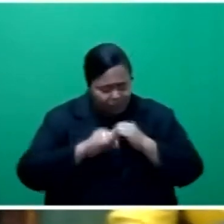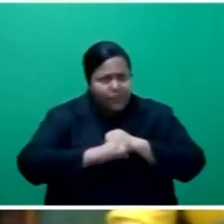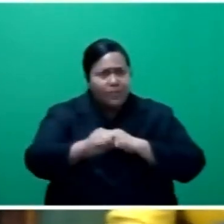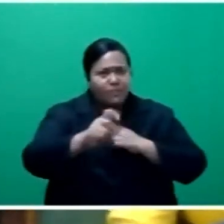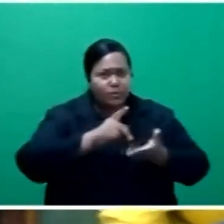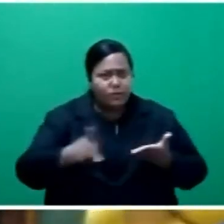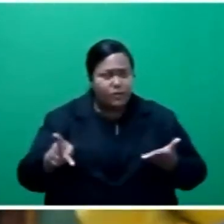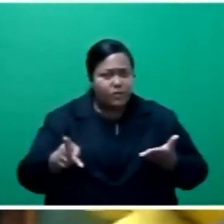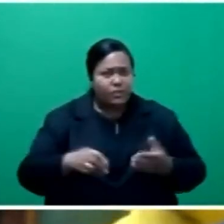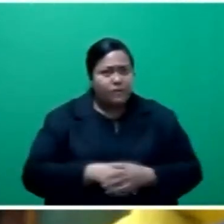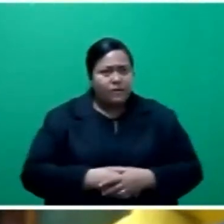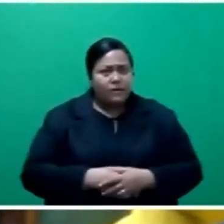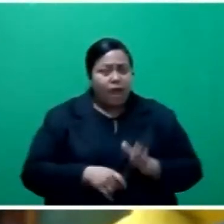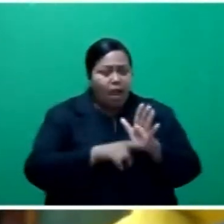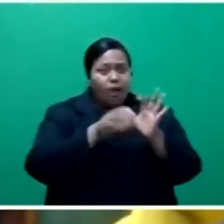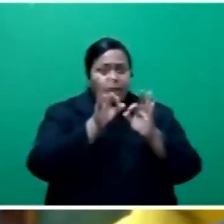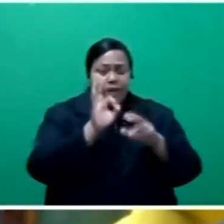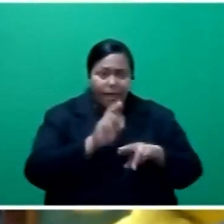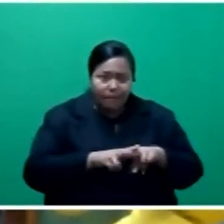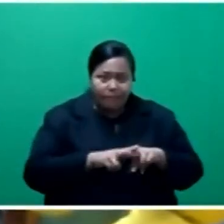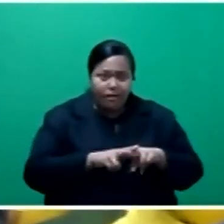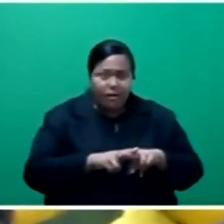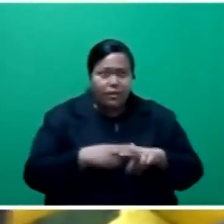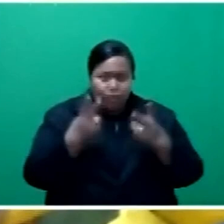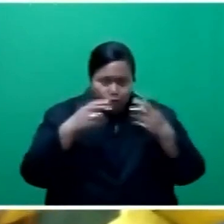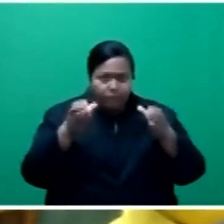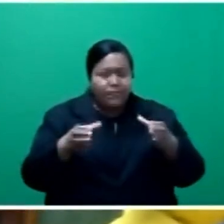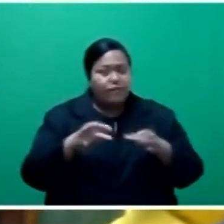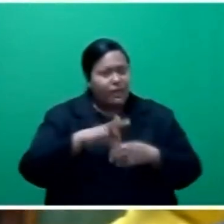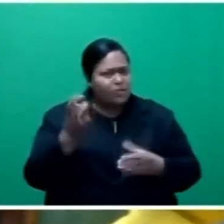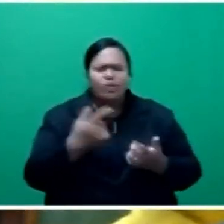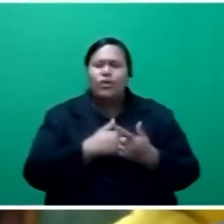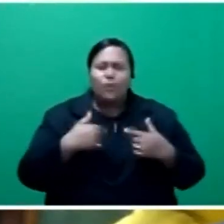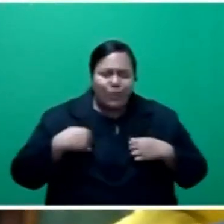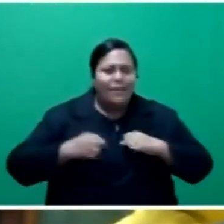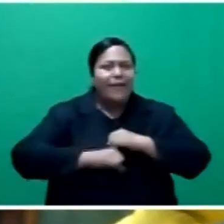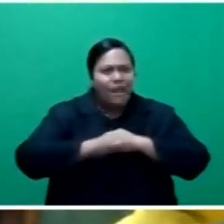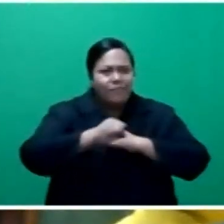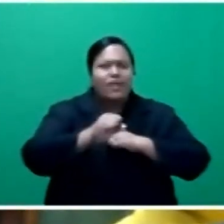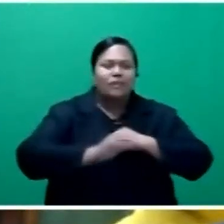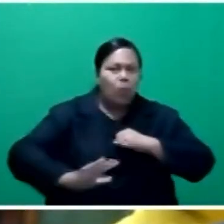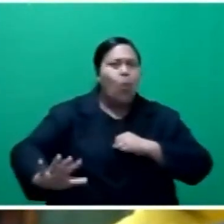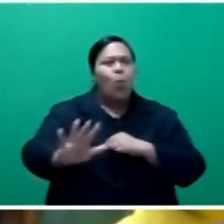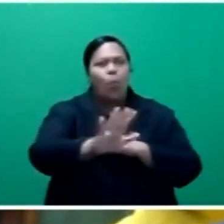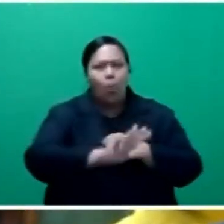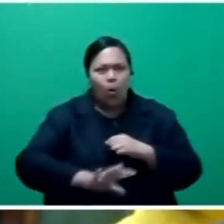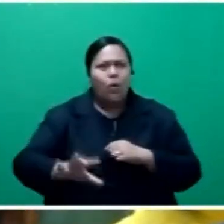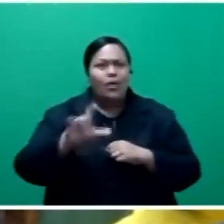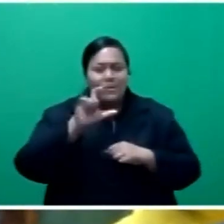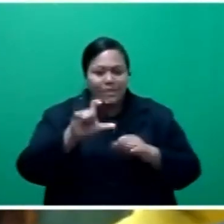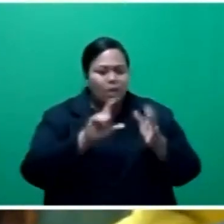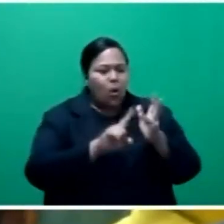of Fiji, when we advertised the position of the Supervisor of Elections. Order. Every single person appointed by the COC,